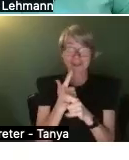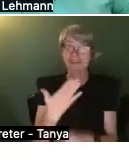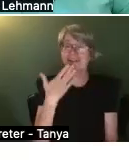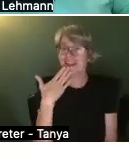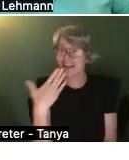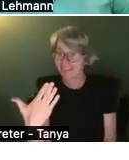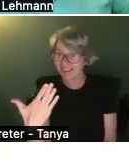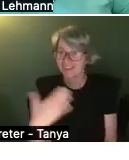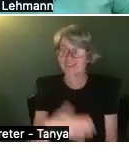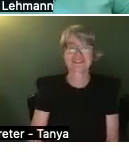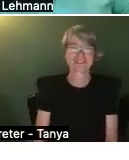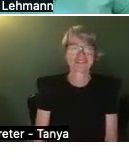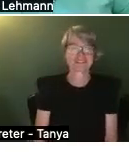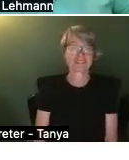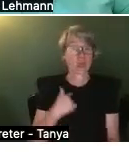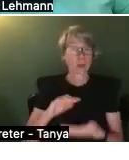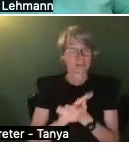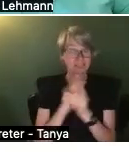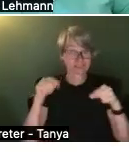It's a pleasure to be here today.